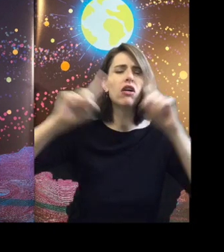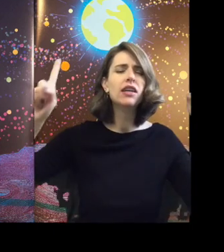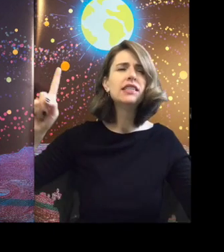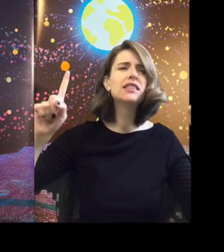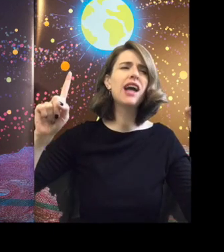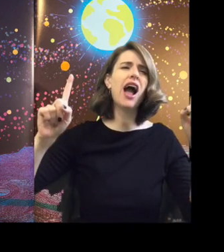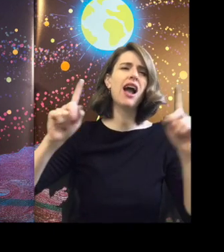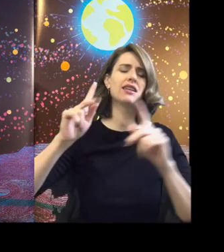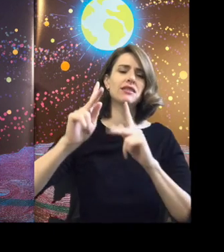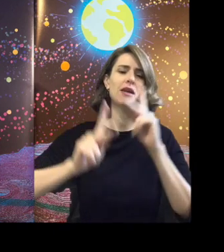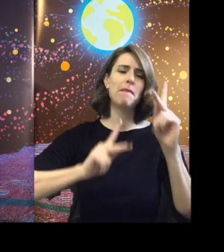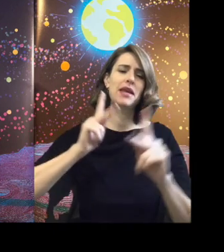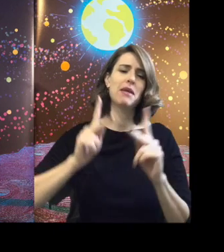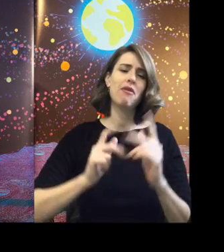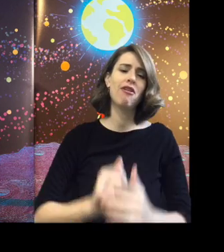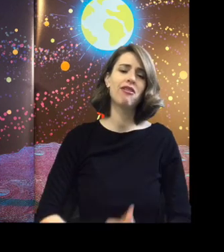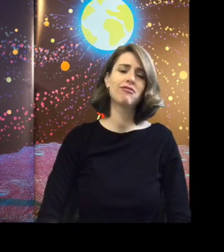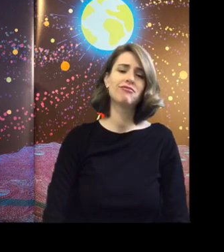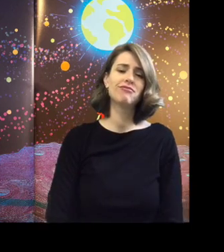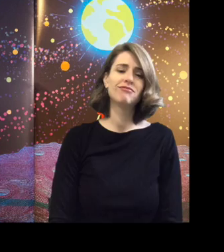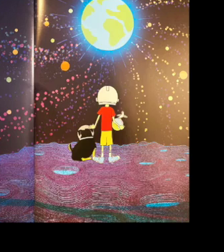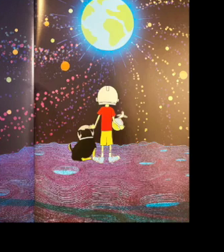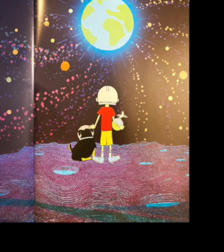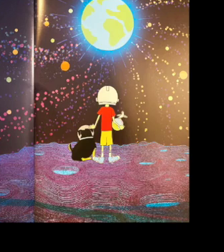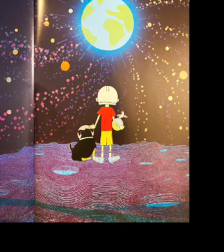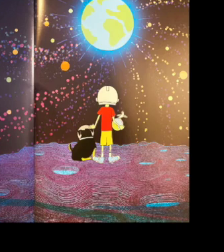all kinds of people.